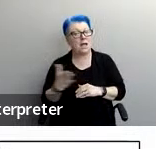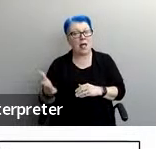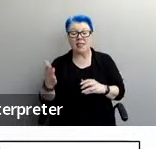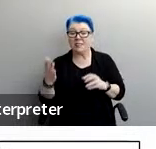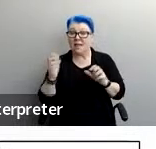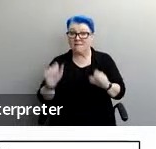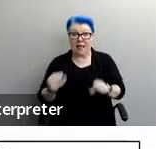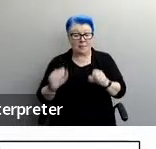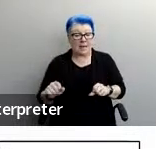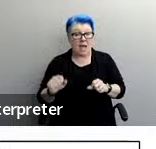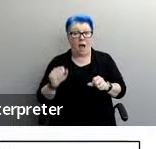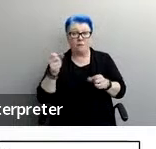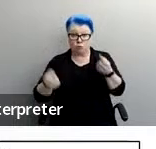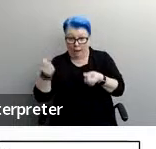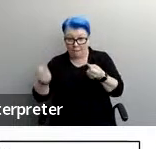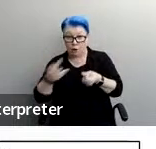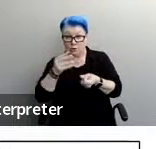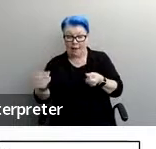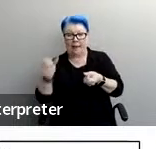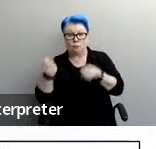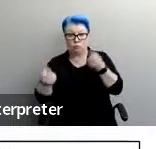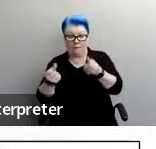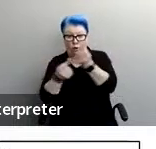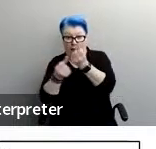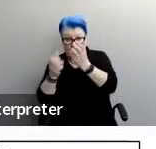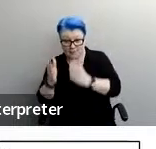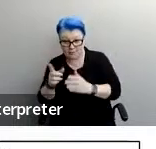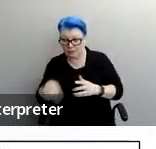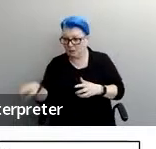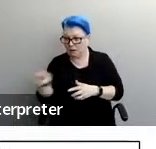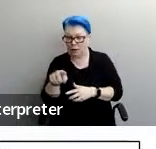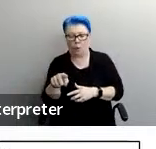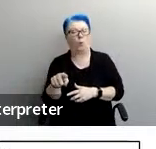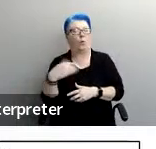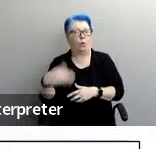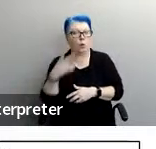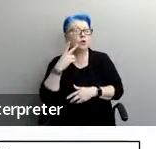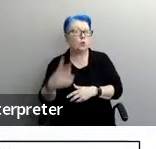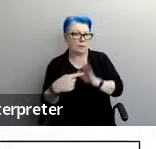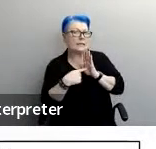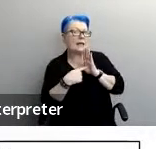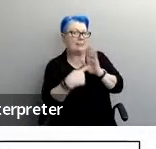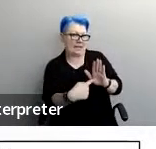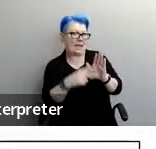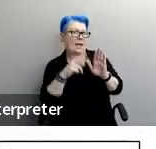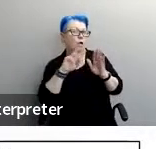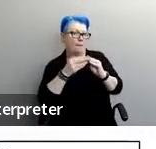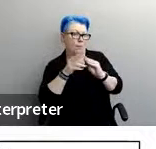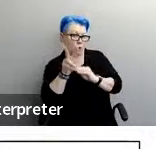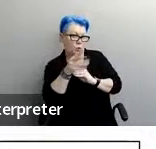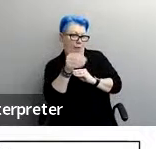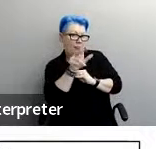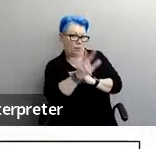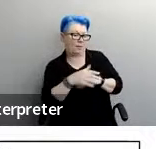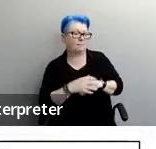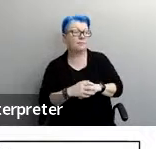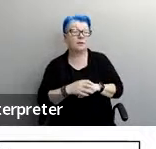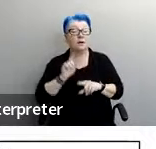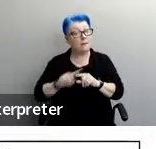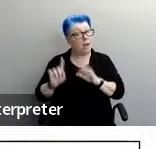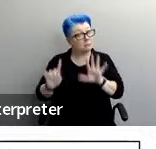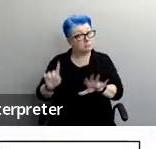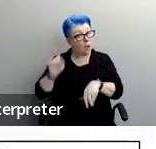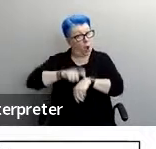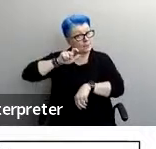availability of drivers and aides is impacting indicator 2 and 3. However, their on-time bus arrivals